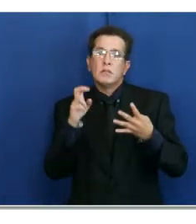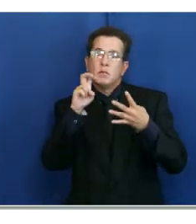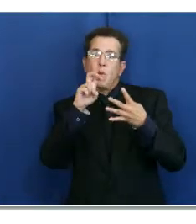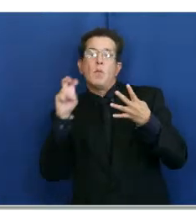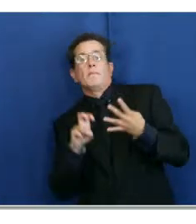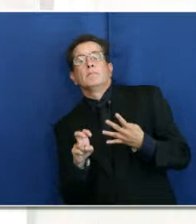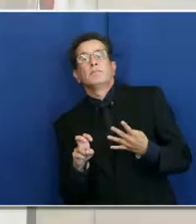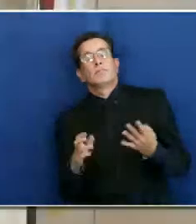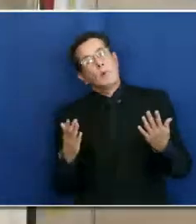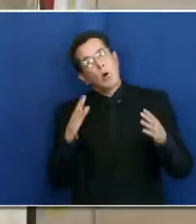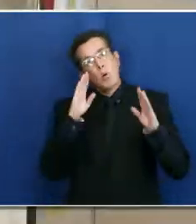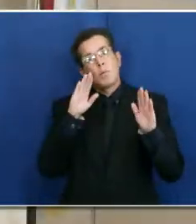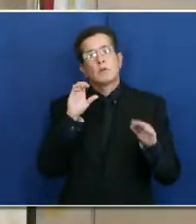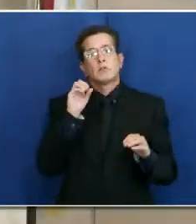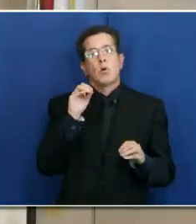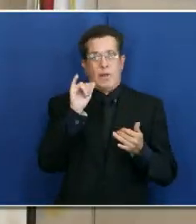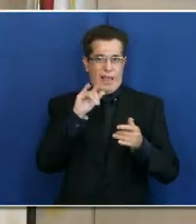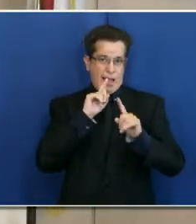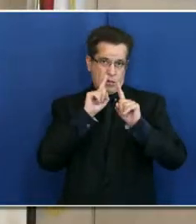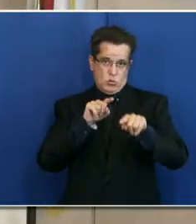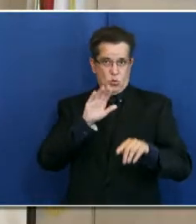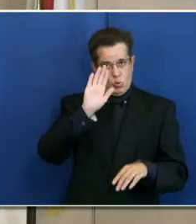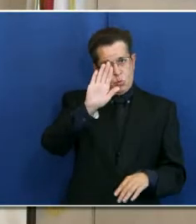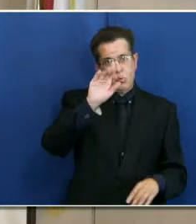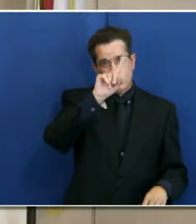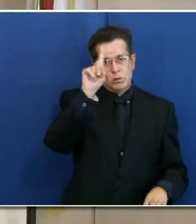Does that answer your question?